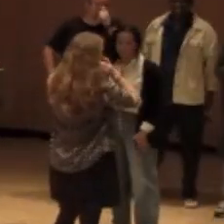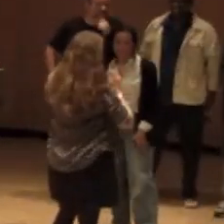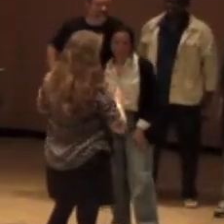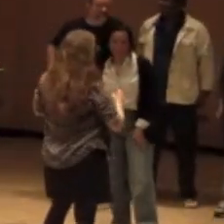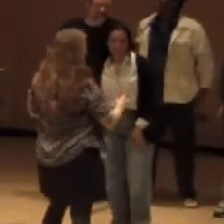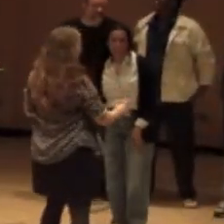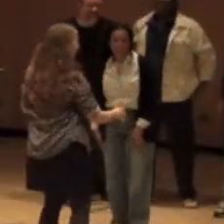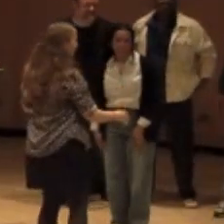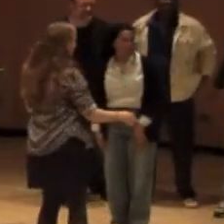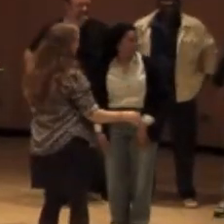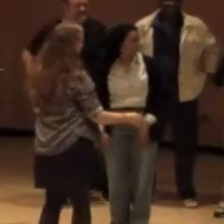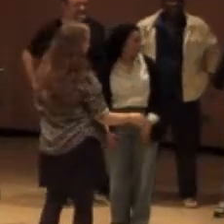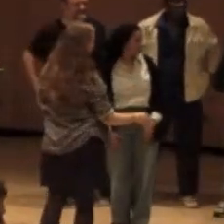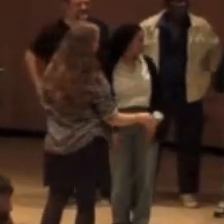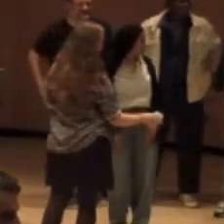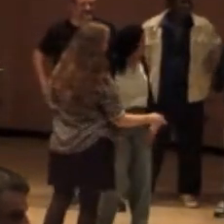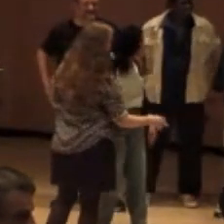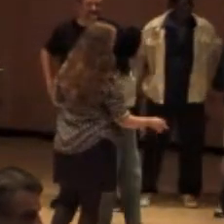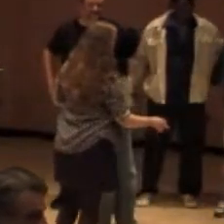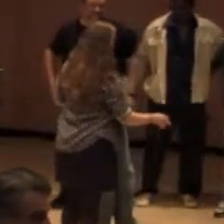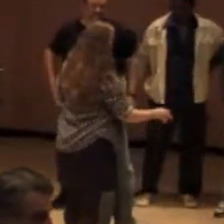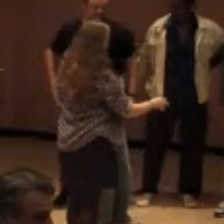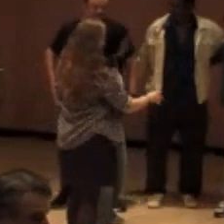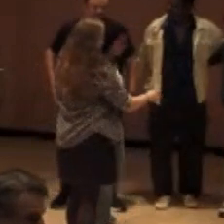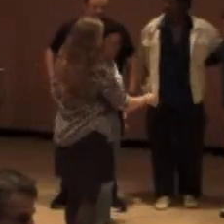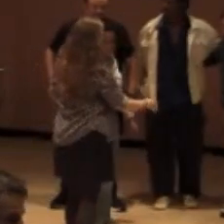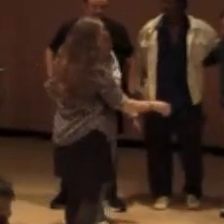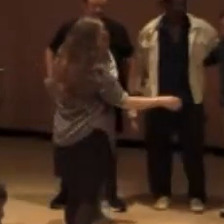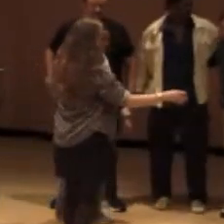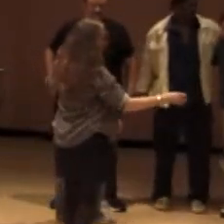right get on your knees call people